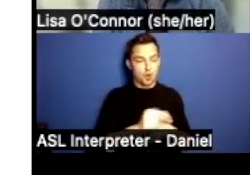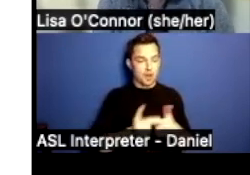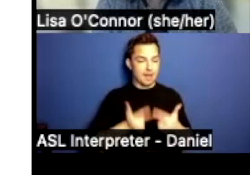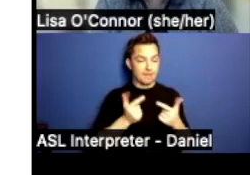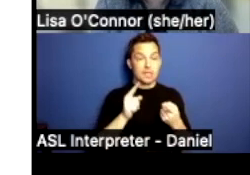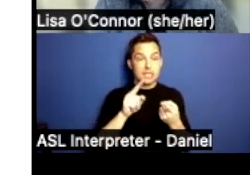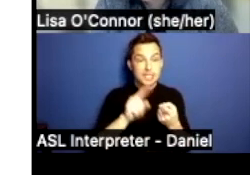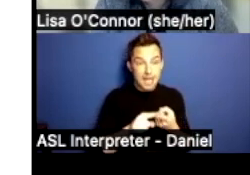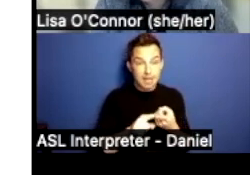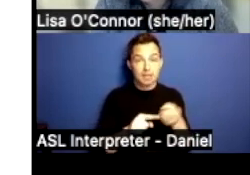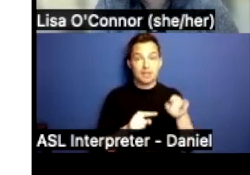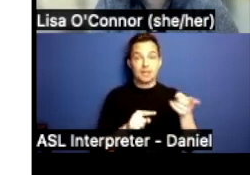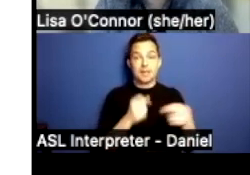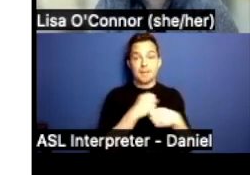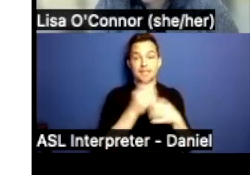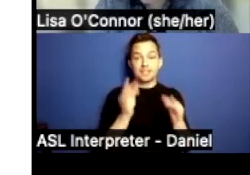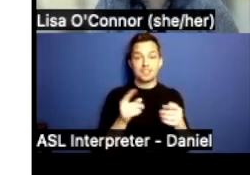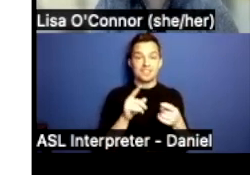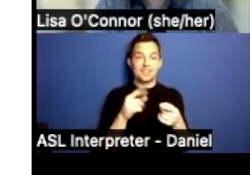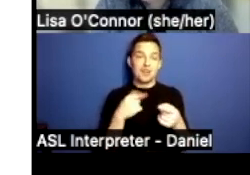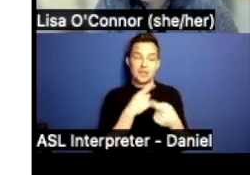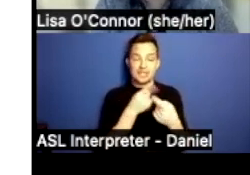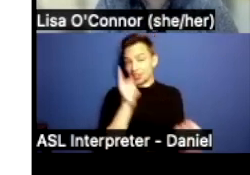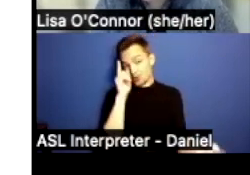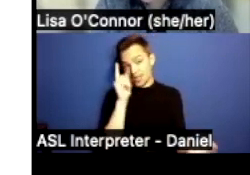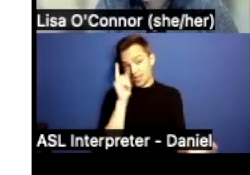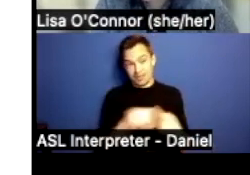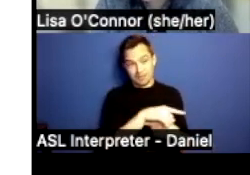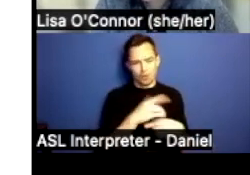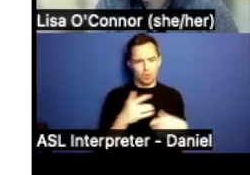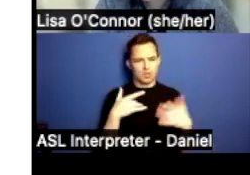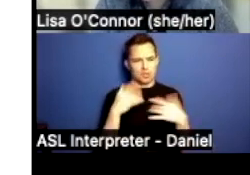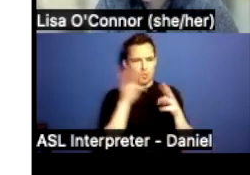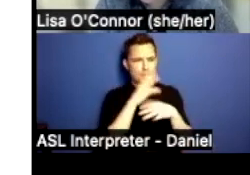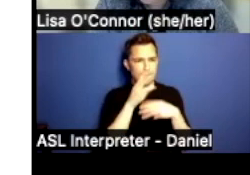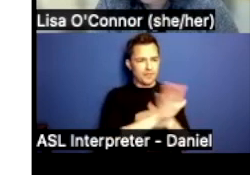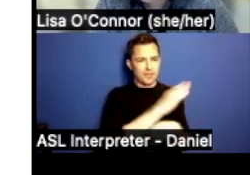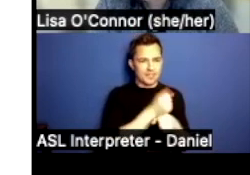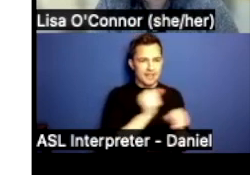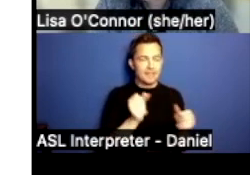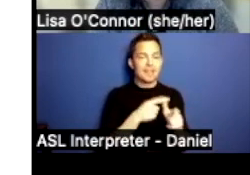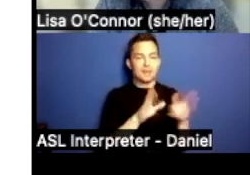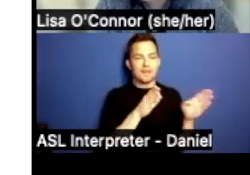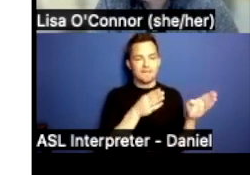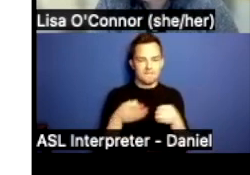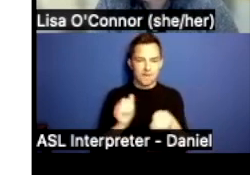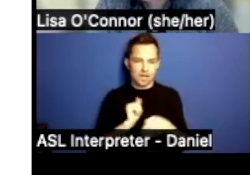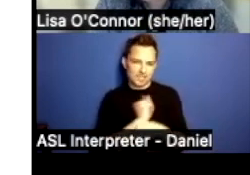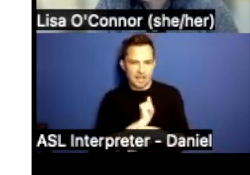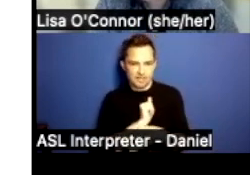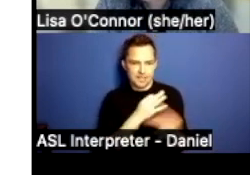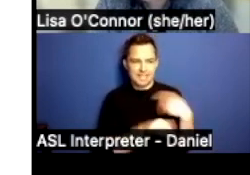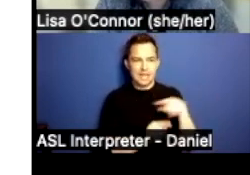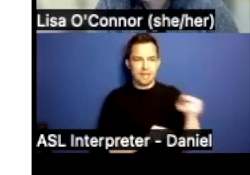making decisions that we disagree with, or until we get really worried and scared for our safety. And then we suddenly start centering ourselves again and think we know